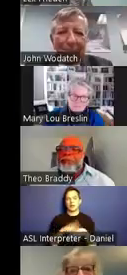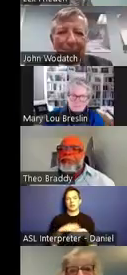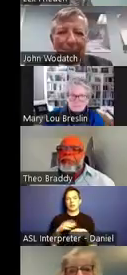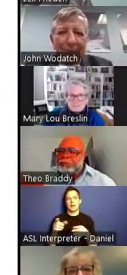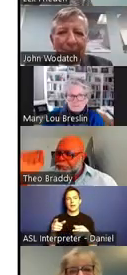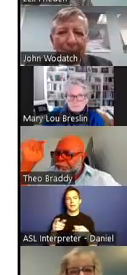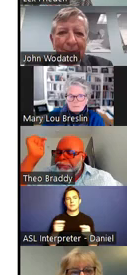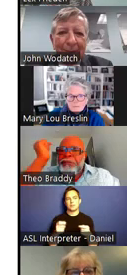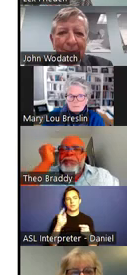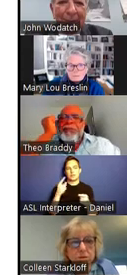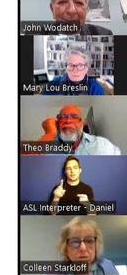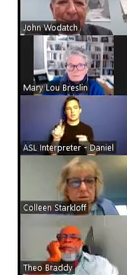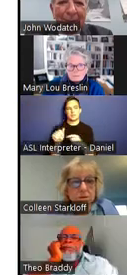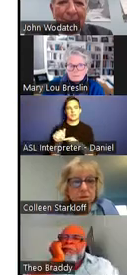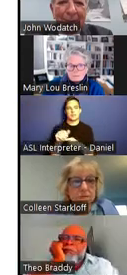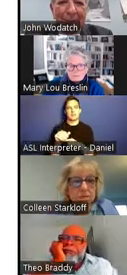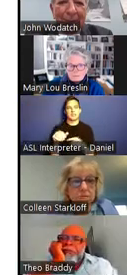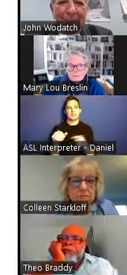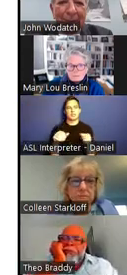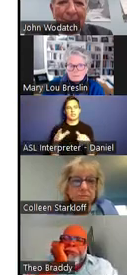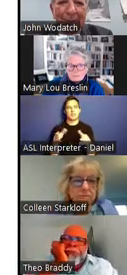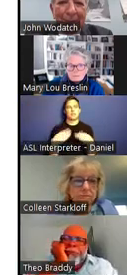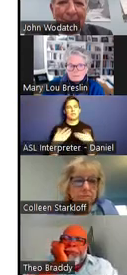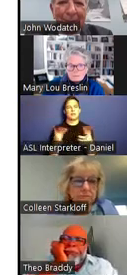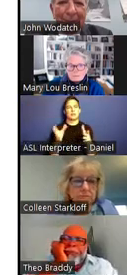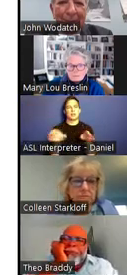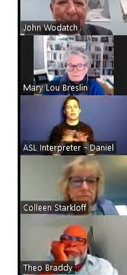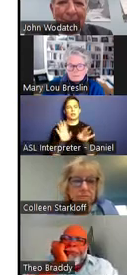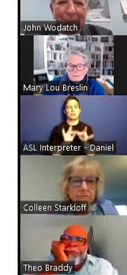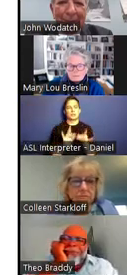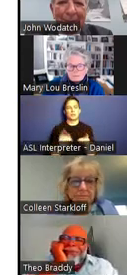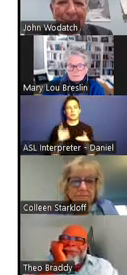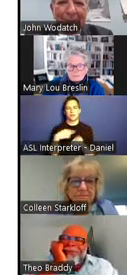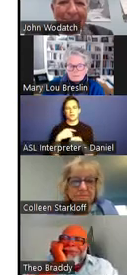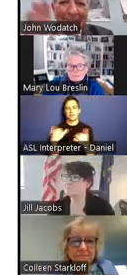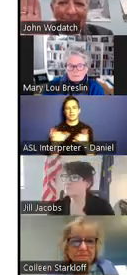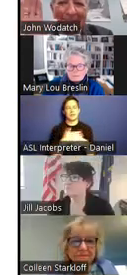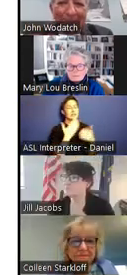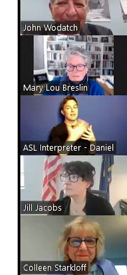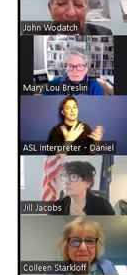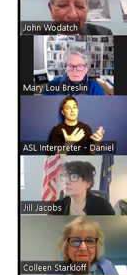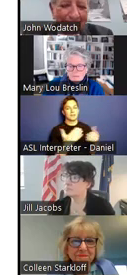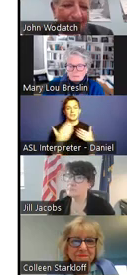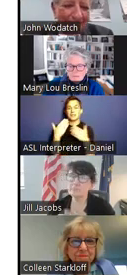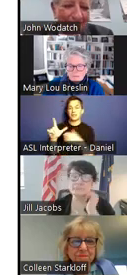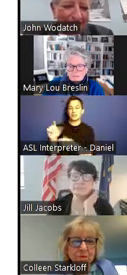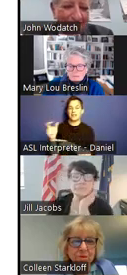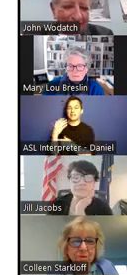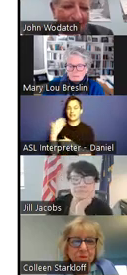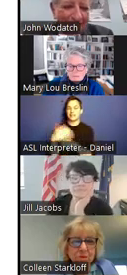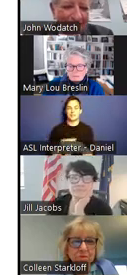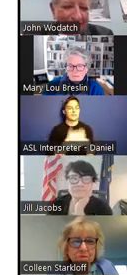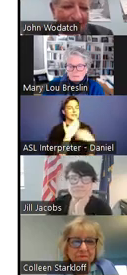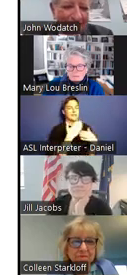Disabilities, and she will give closing remarks for us today. Thanks very much. And Eric, thank